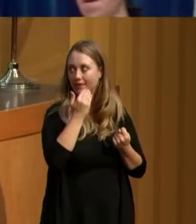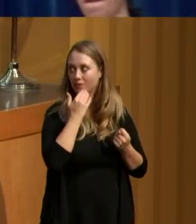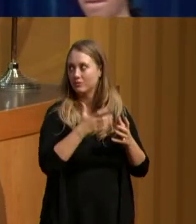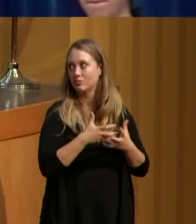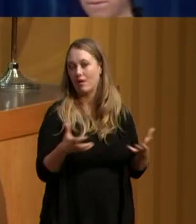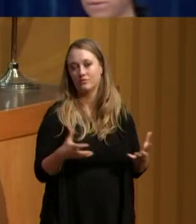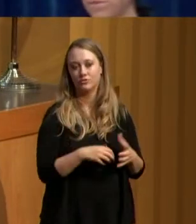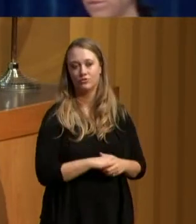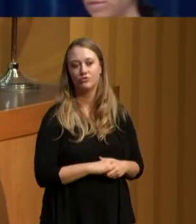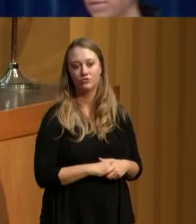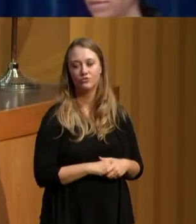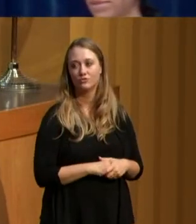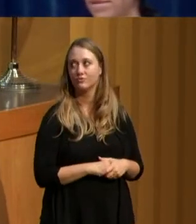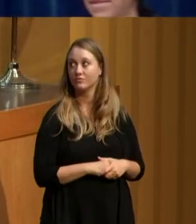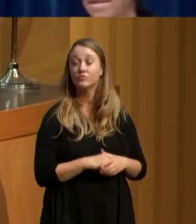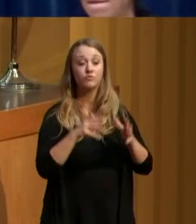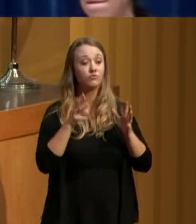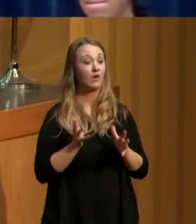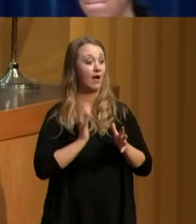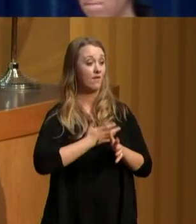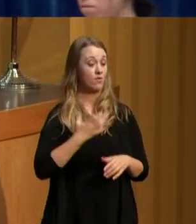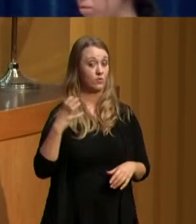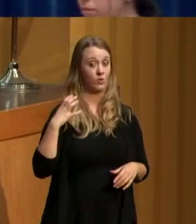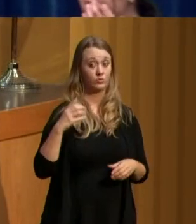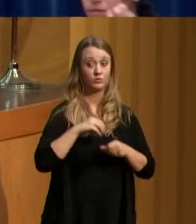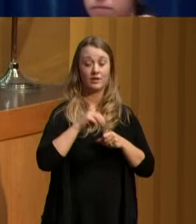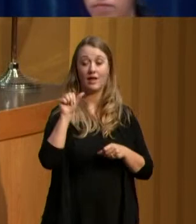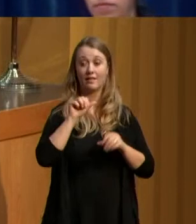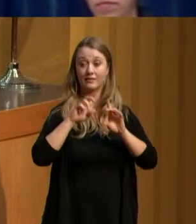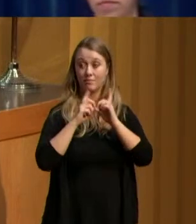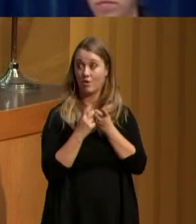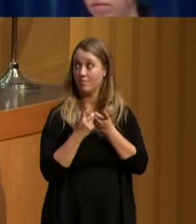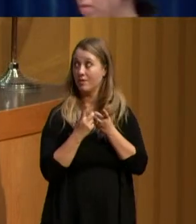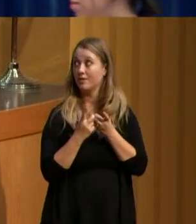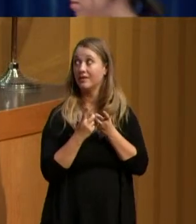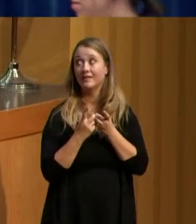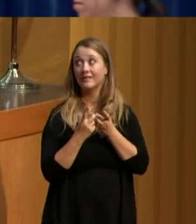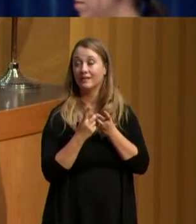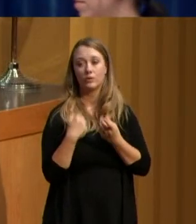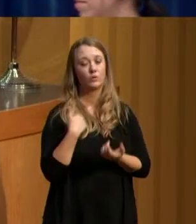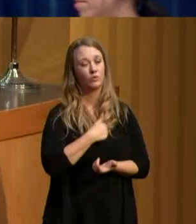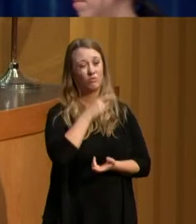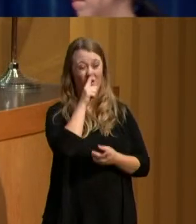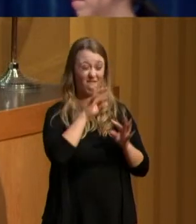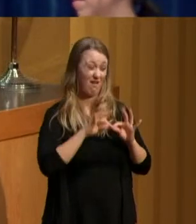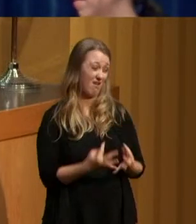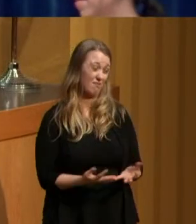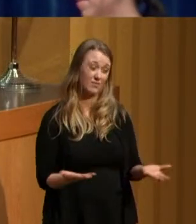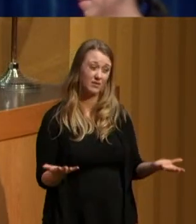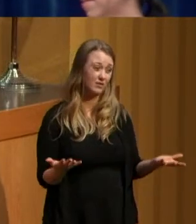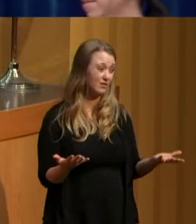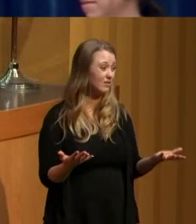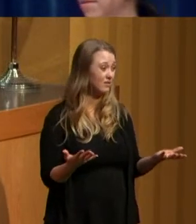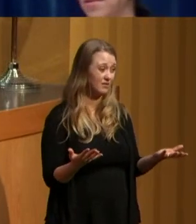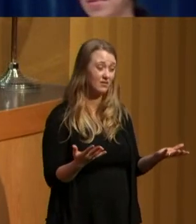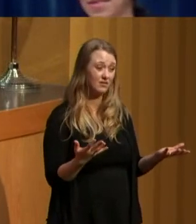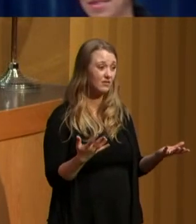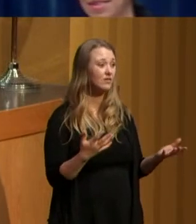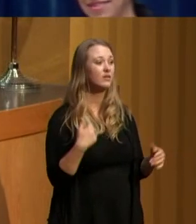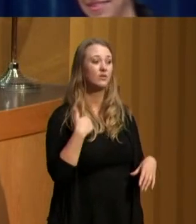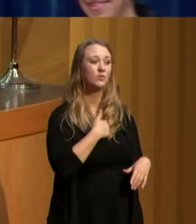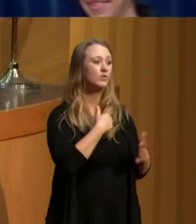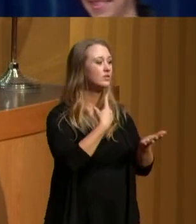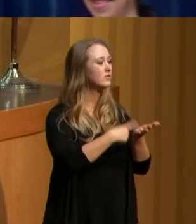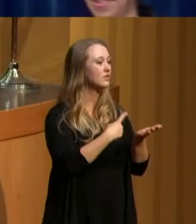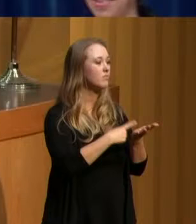The rest of our coaches in our athletic department, again, we are family. As one of those, we talked about the